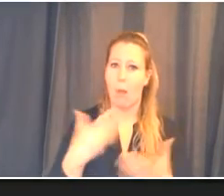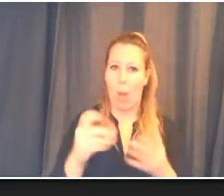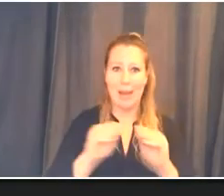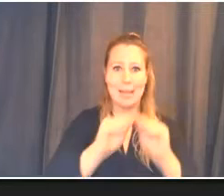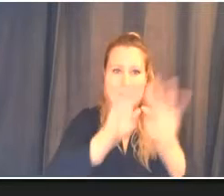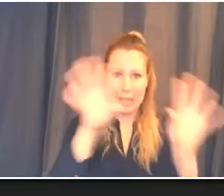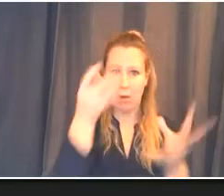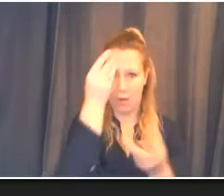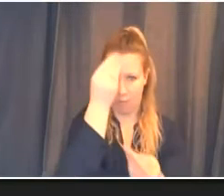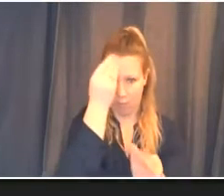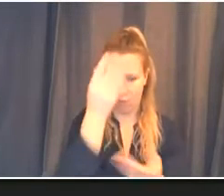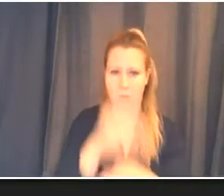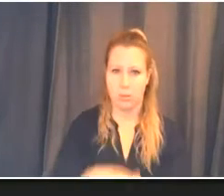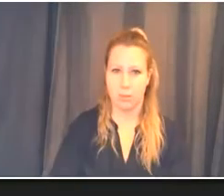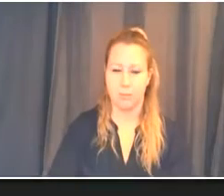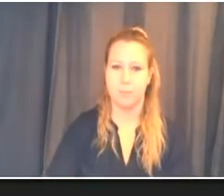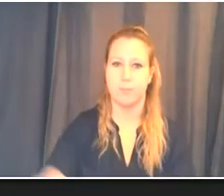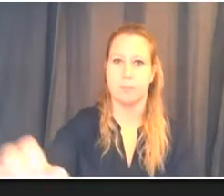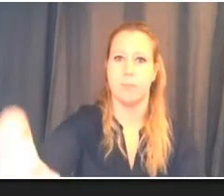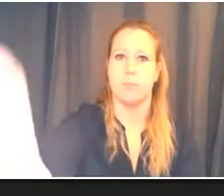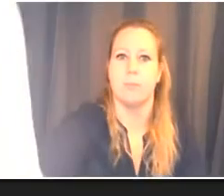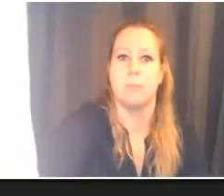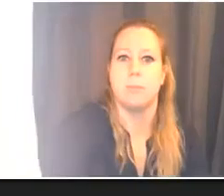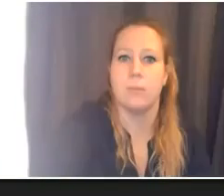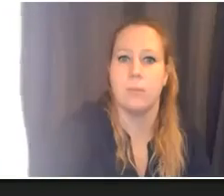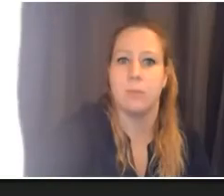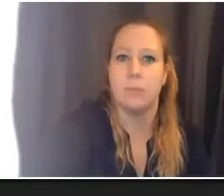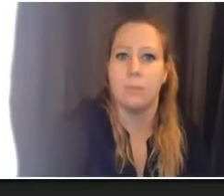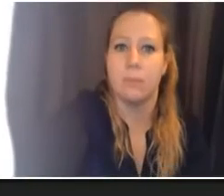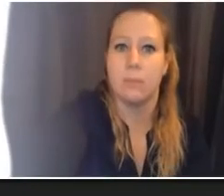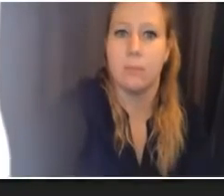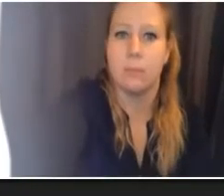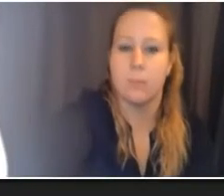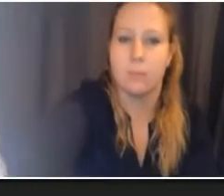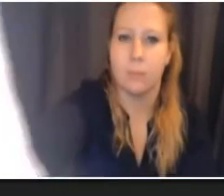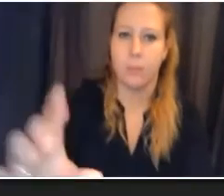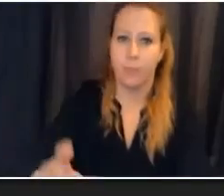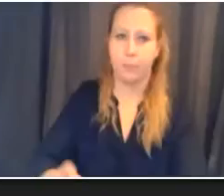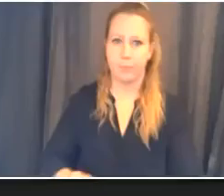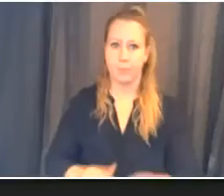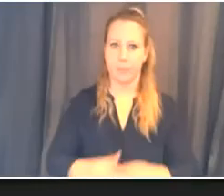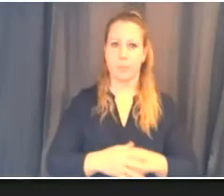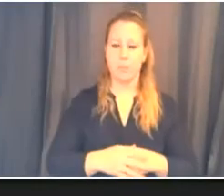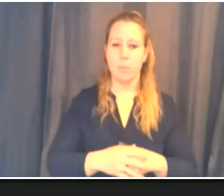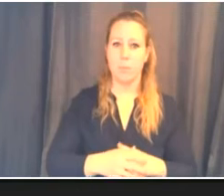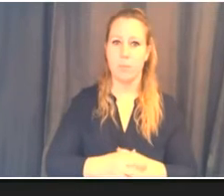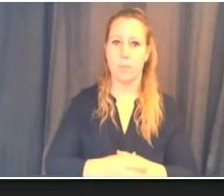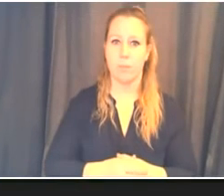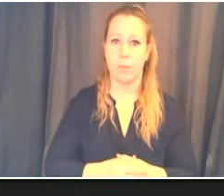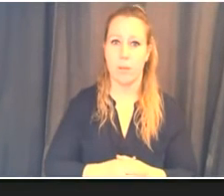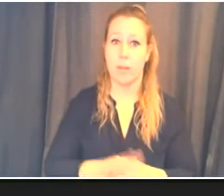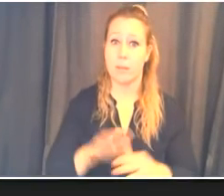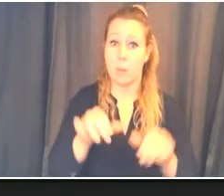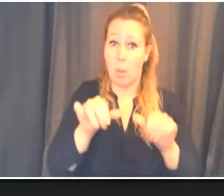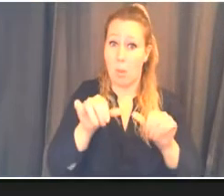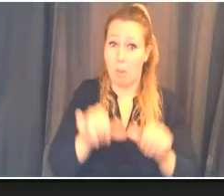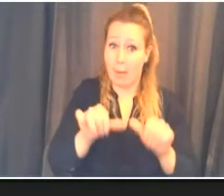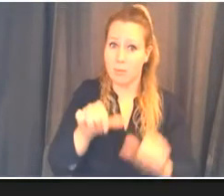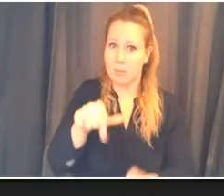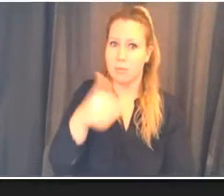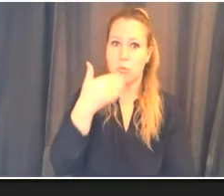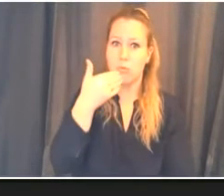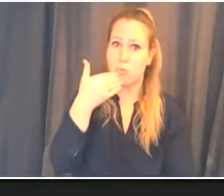abusive household or relationship do you call 911 or do you call the mayor's office to combat